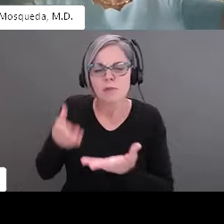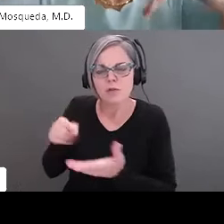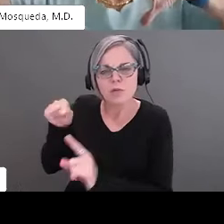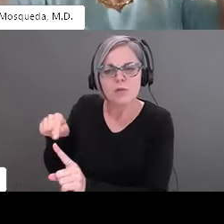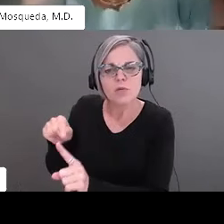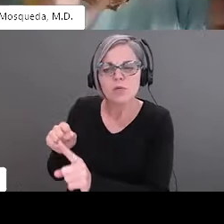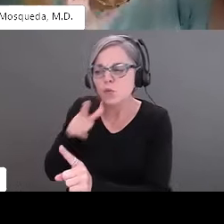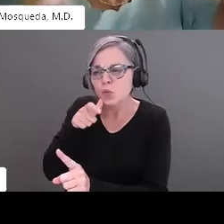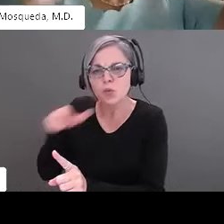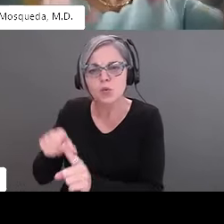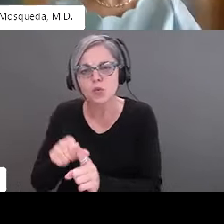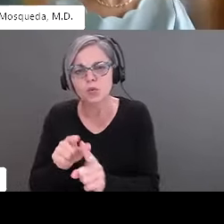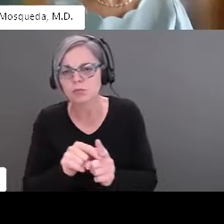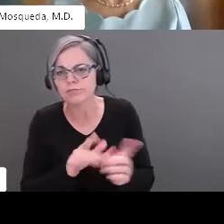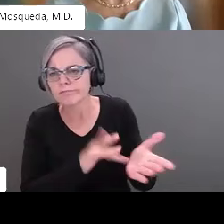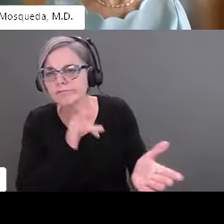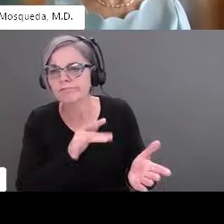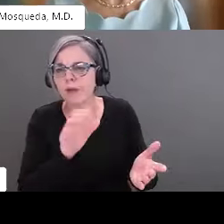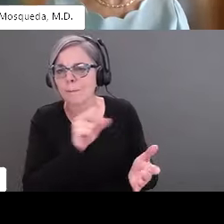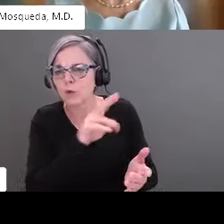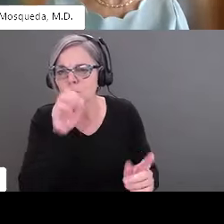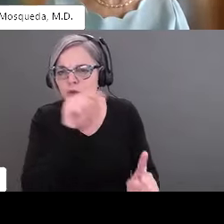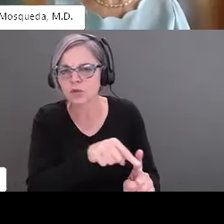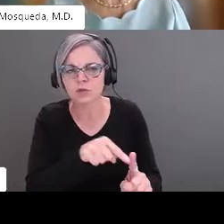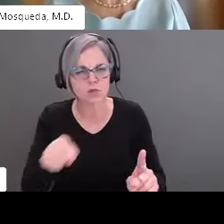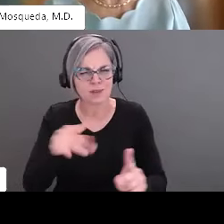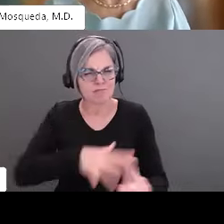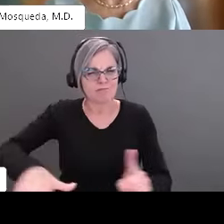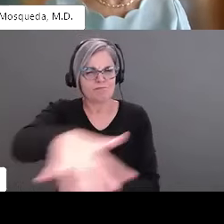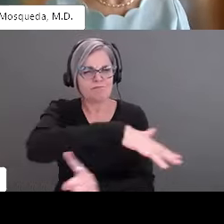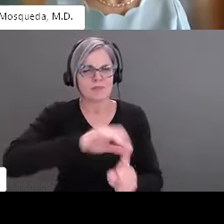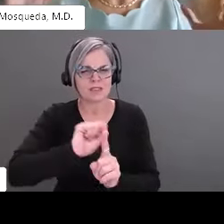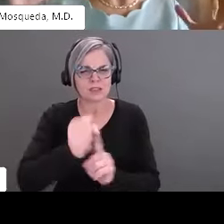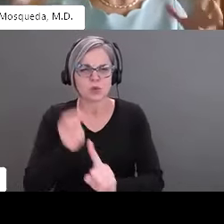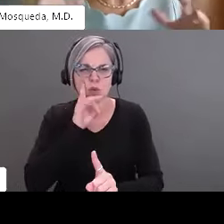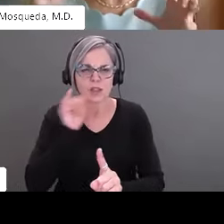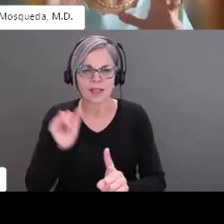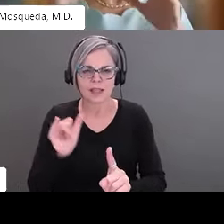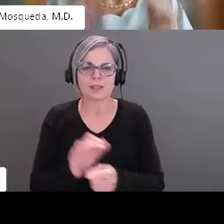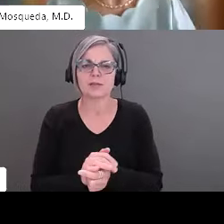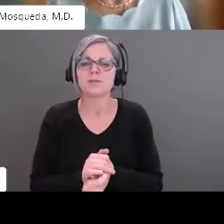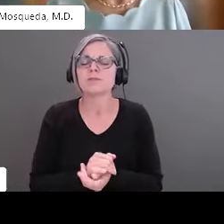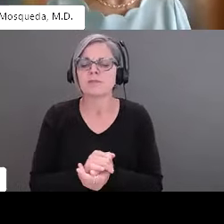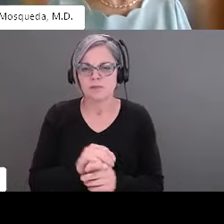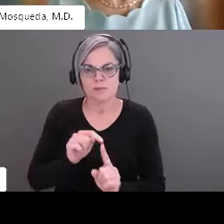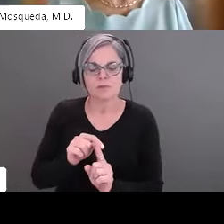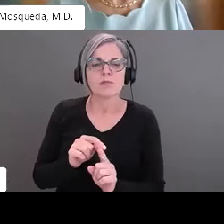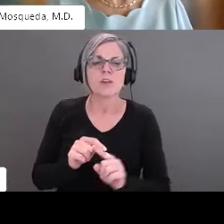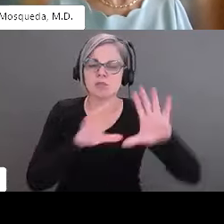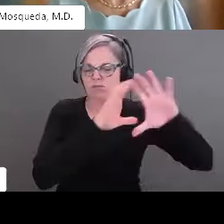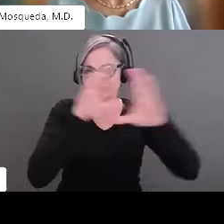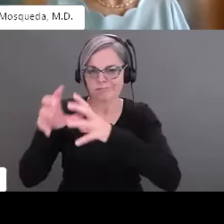we look at all of these different domains, we can begin to get a feel for what's going on within